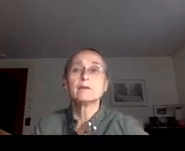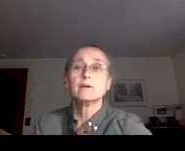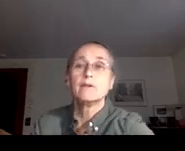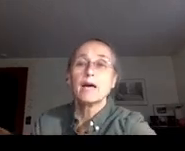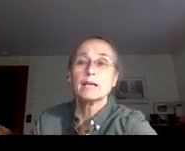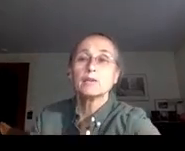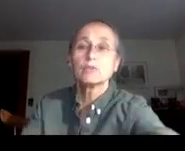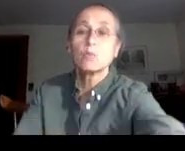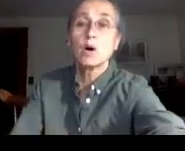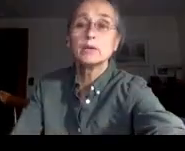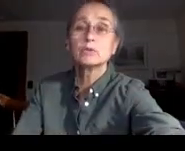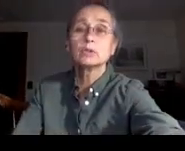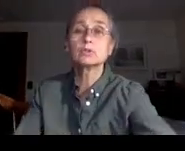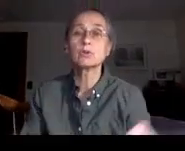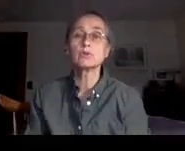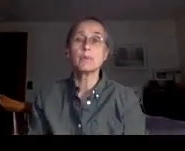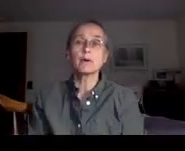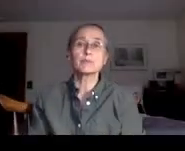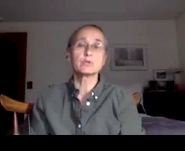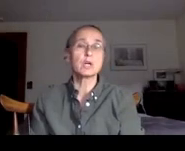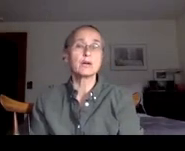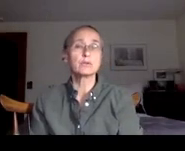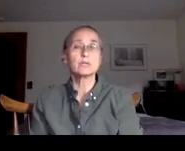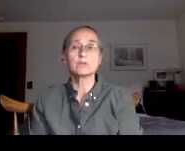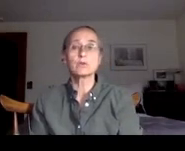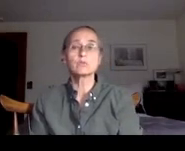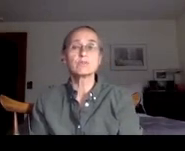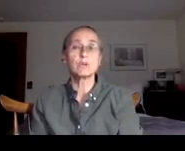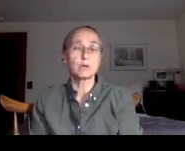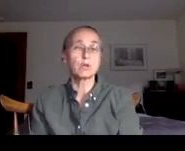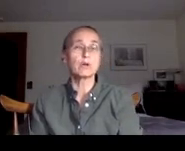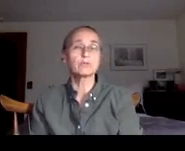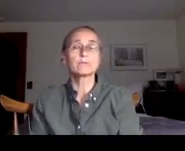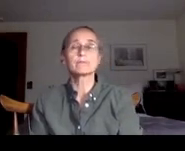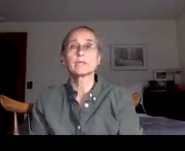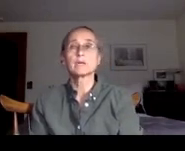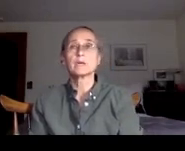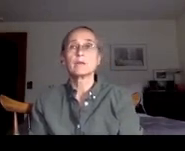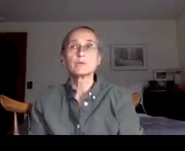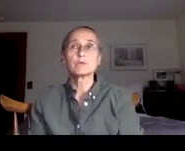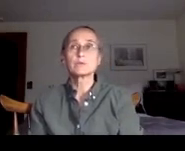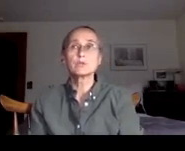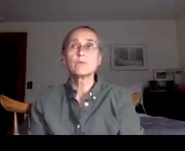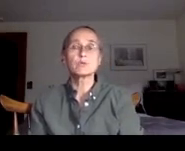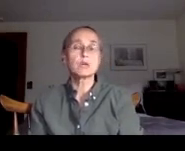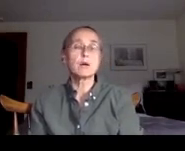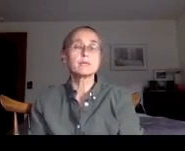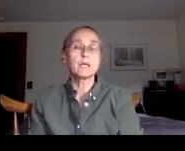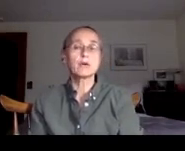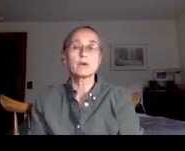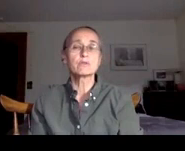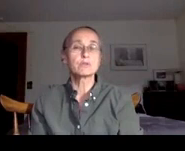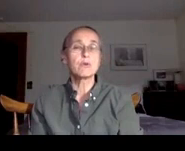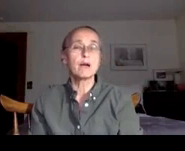dad that is the one who's concerned about their child in terms of hearing loss. Those are the two most